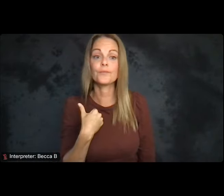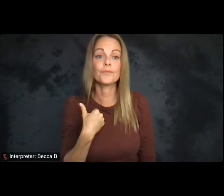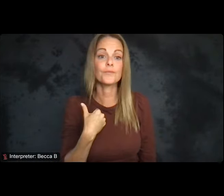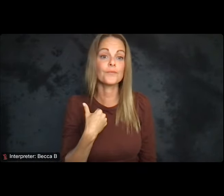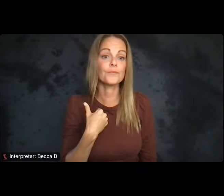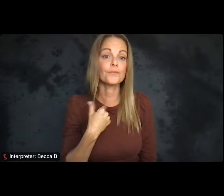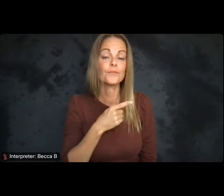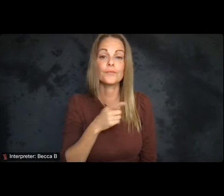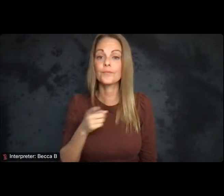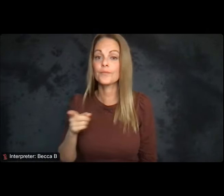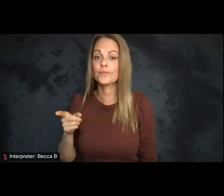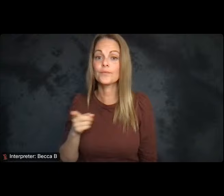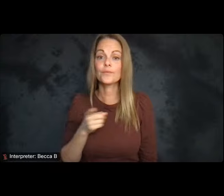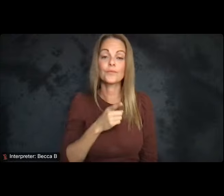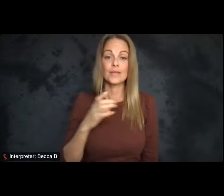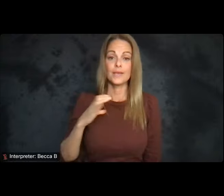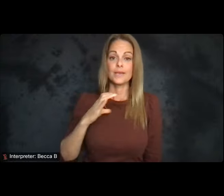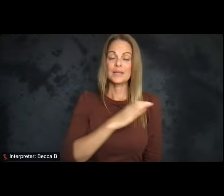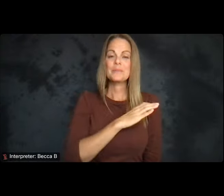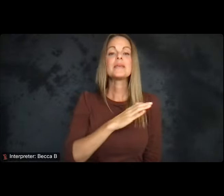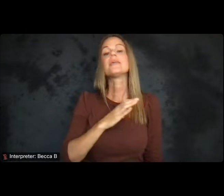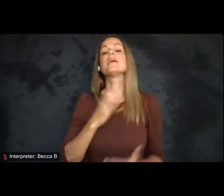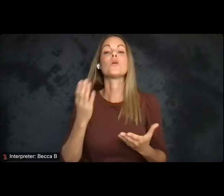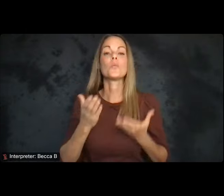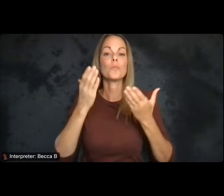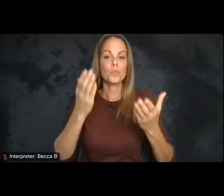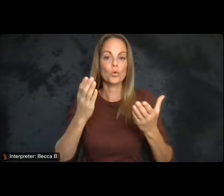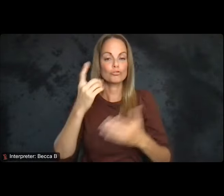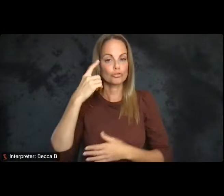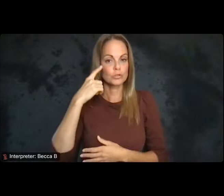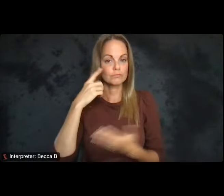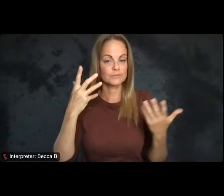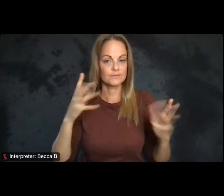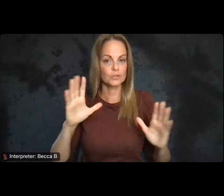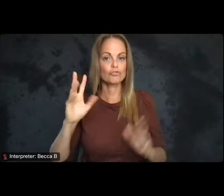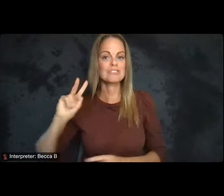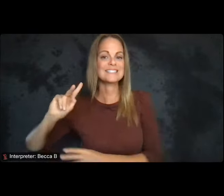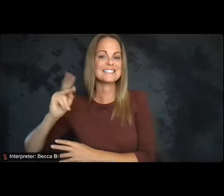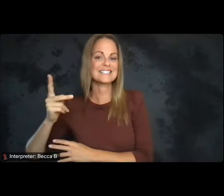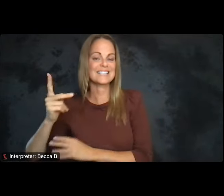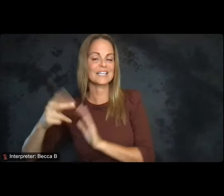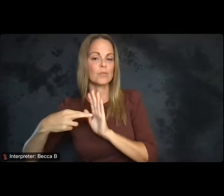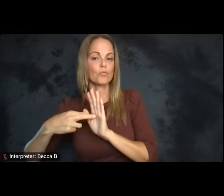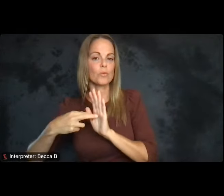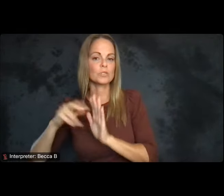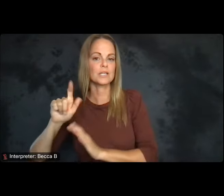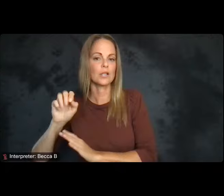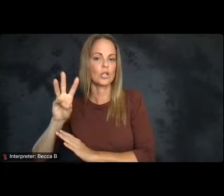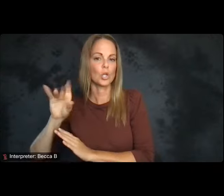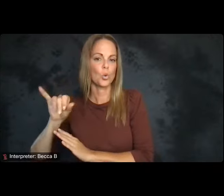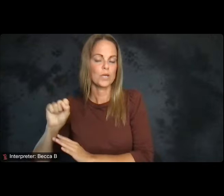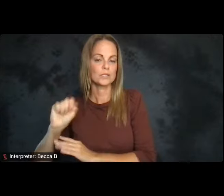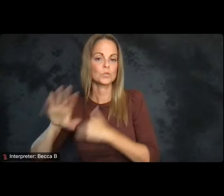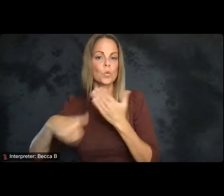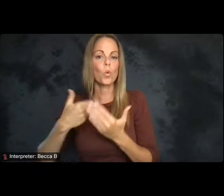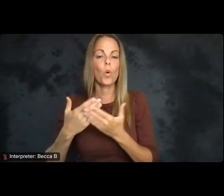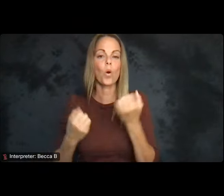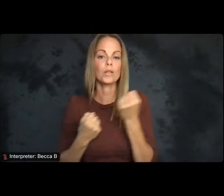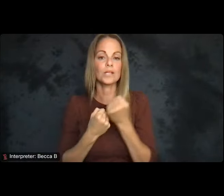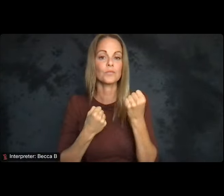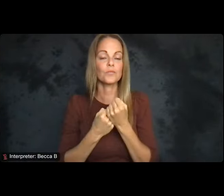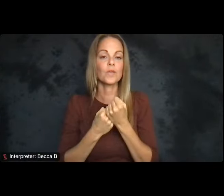Okay. Committee, you have heard the motion. It was seconded by Representative Lewis. So all in favor, please